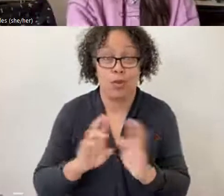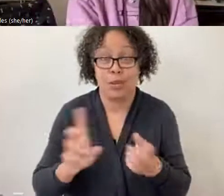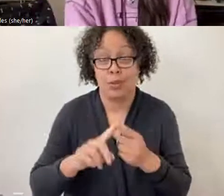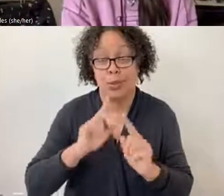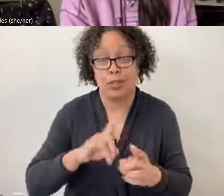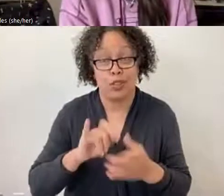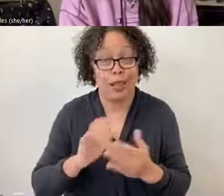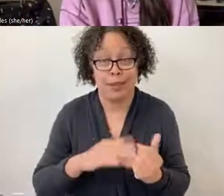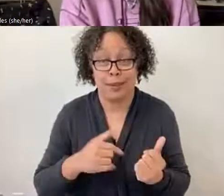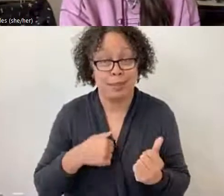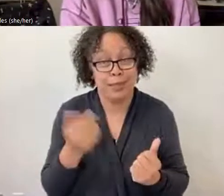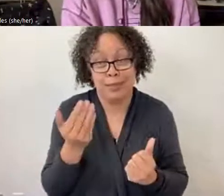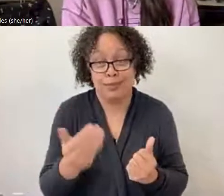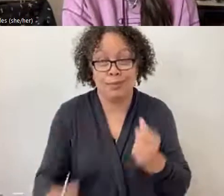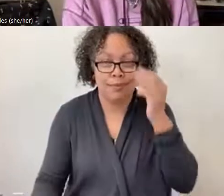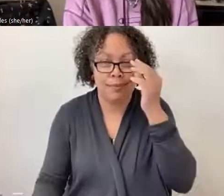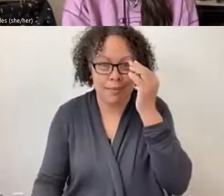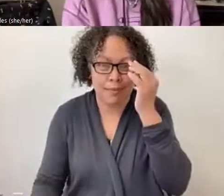it.